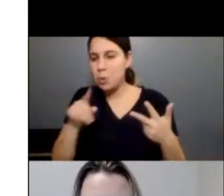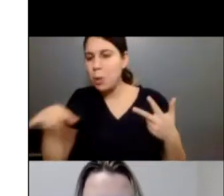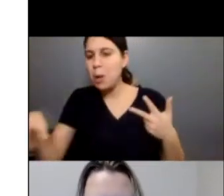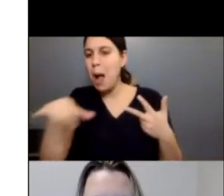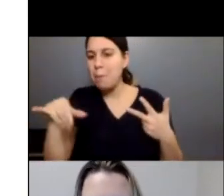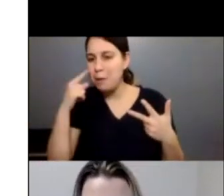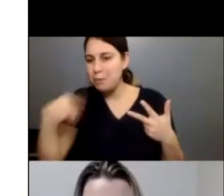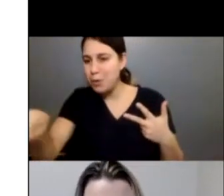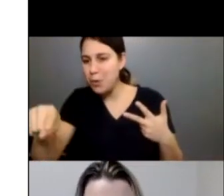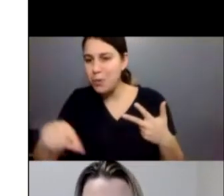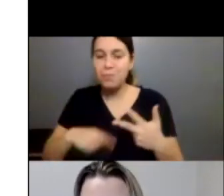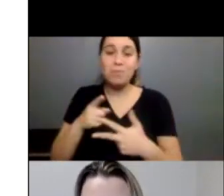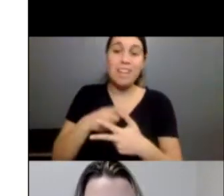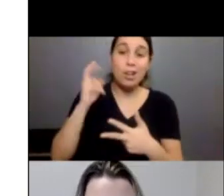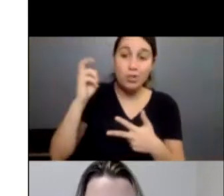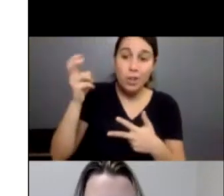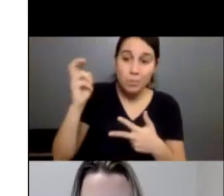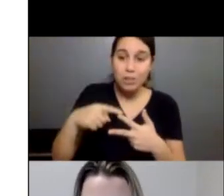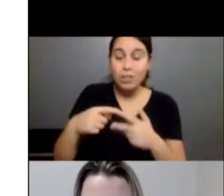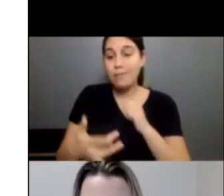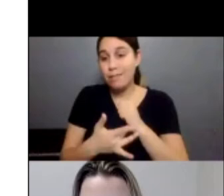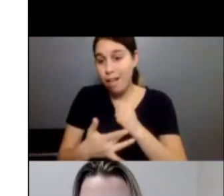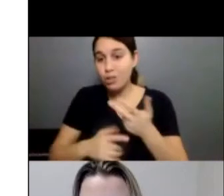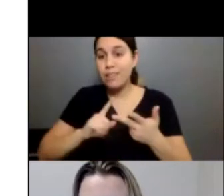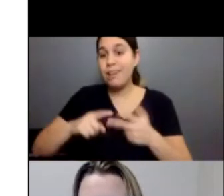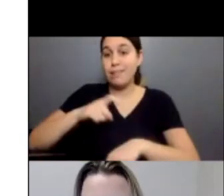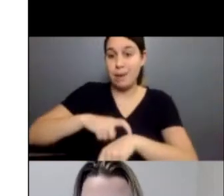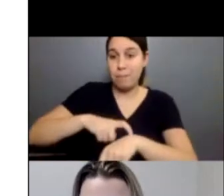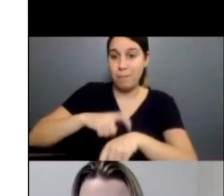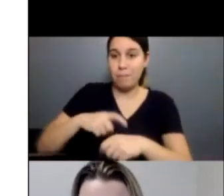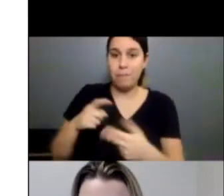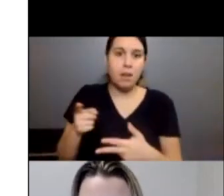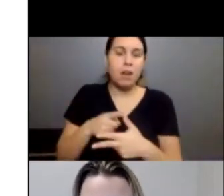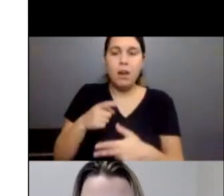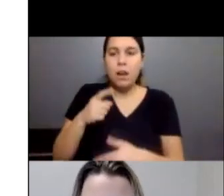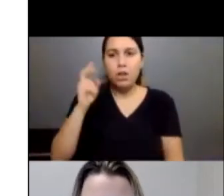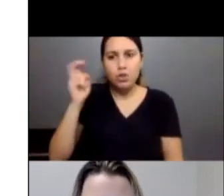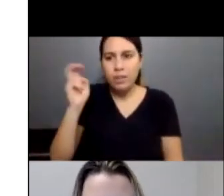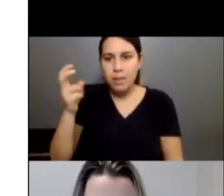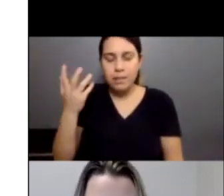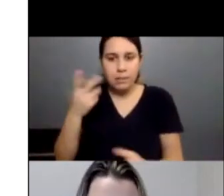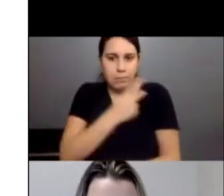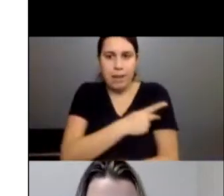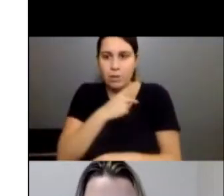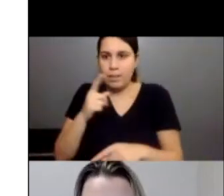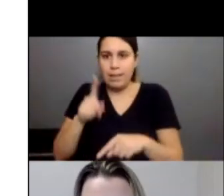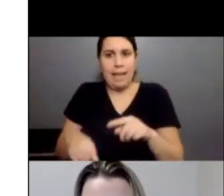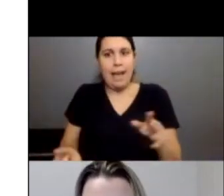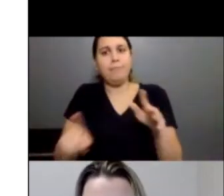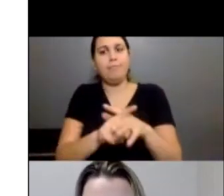practices, is transportation, technology, and time. Transportation, making it difficult for patients to present to in-person